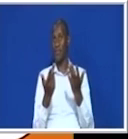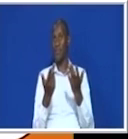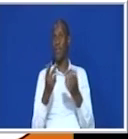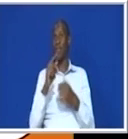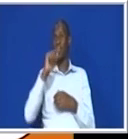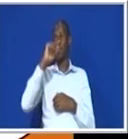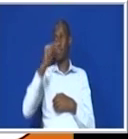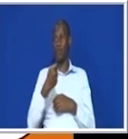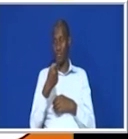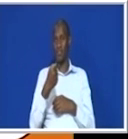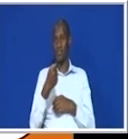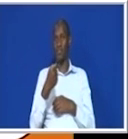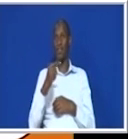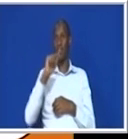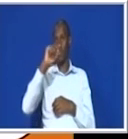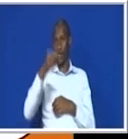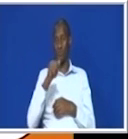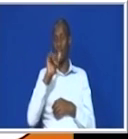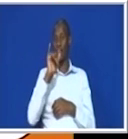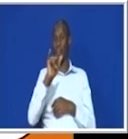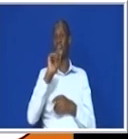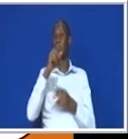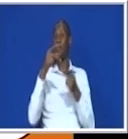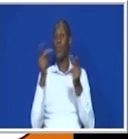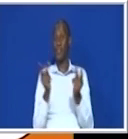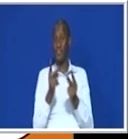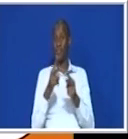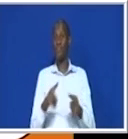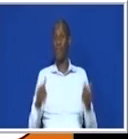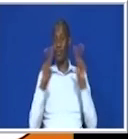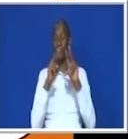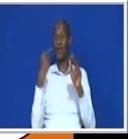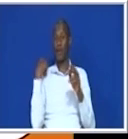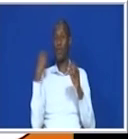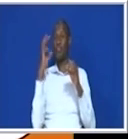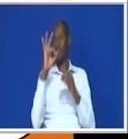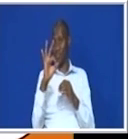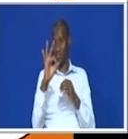thousandths, thousandths. That is the place value of digit 3 in